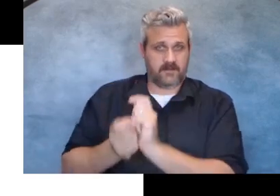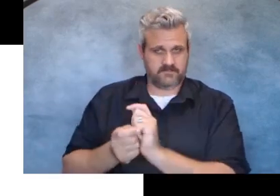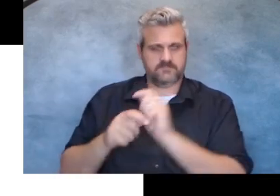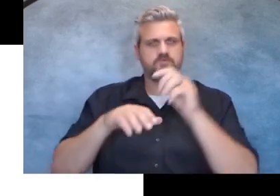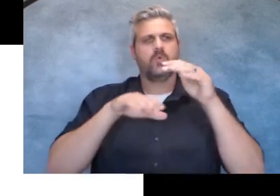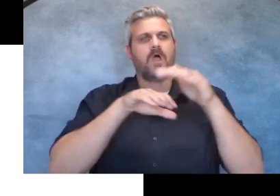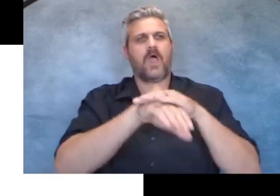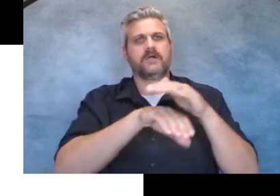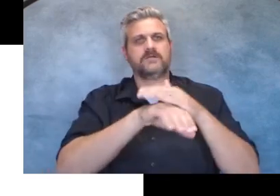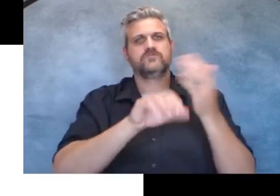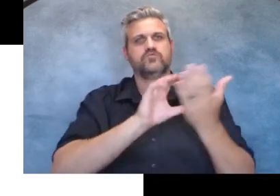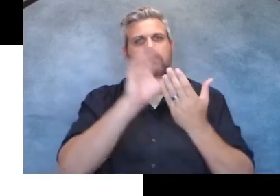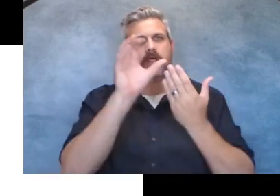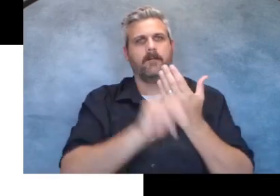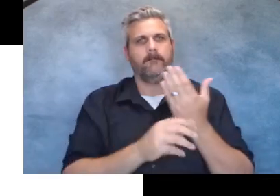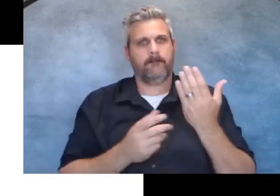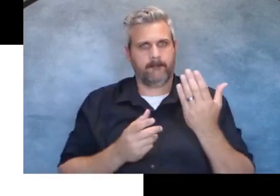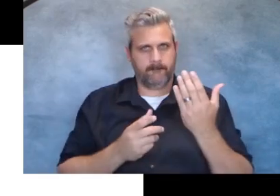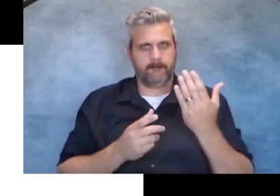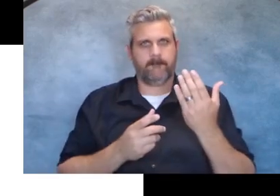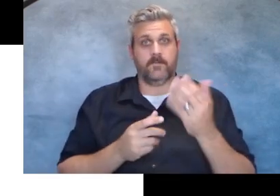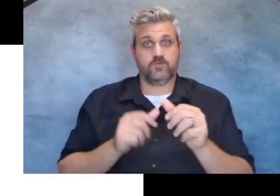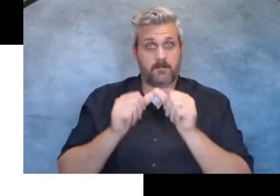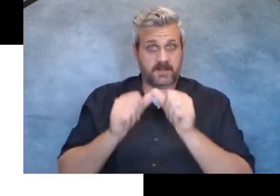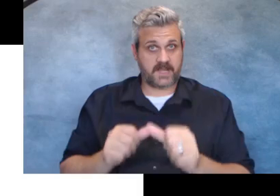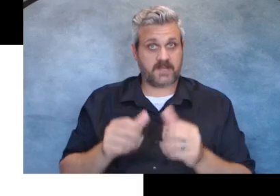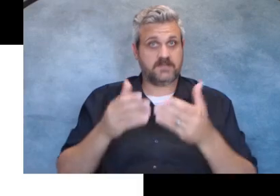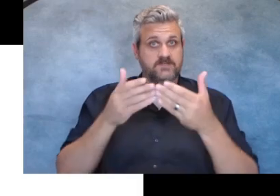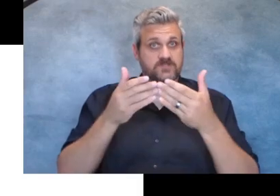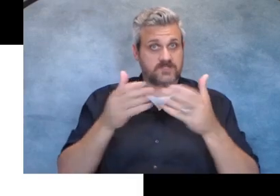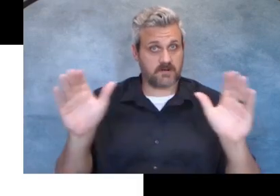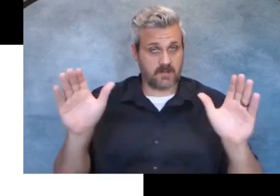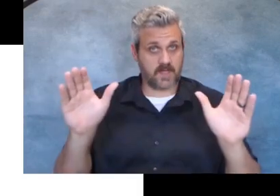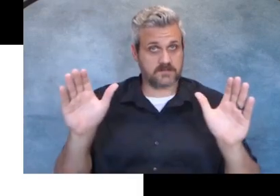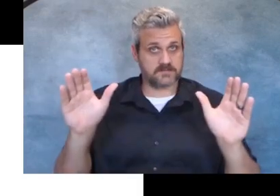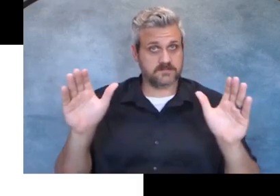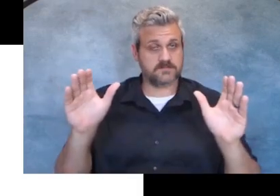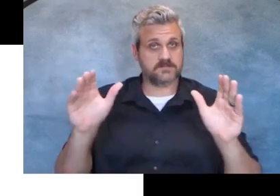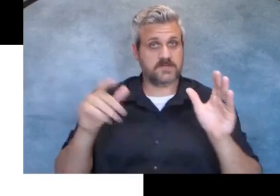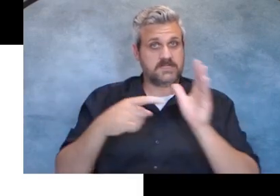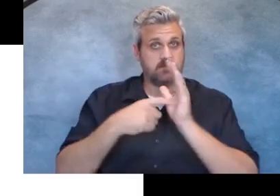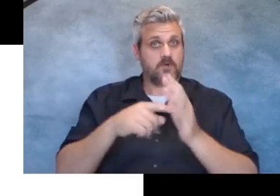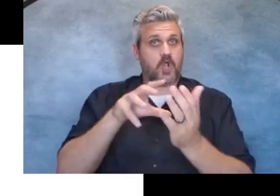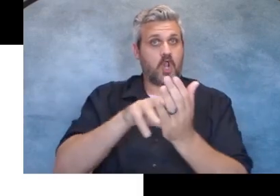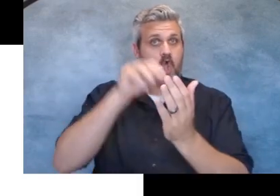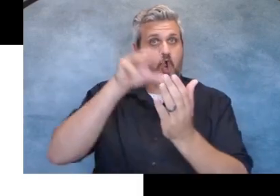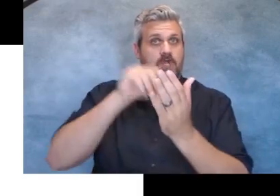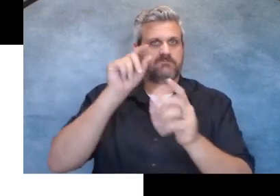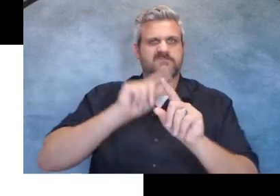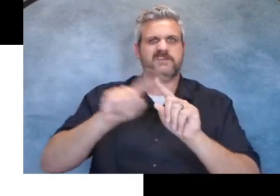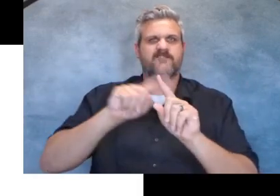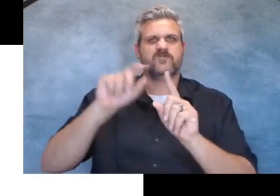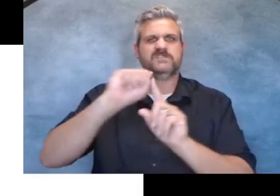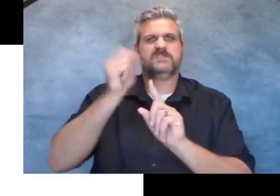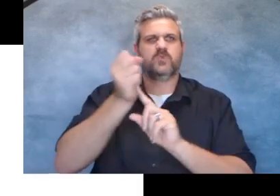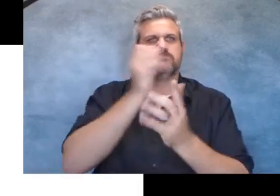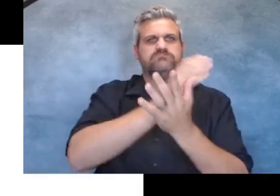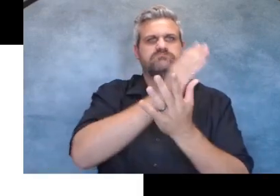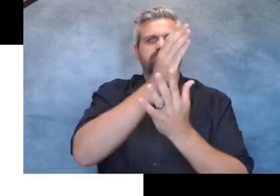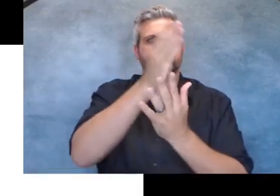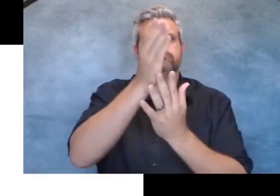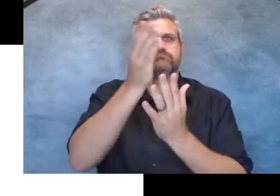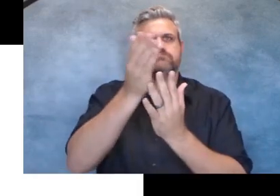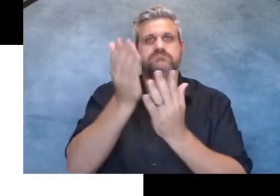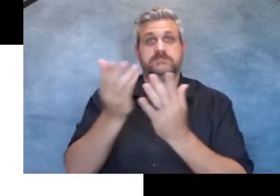to access the curriculum in order to maintain, generalize, and demonstrate learning across multiple settings.